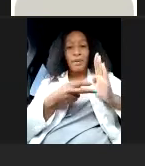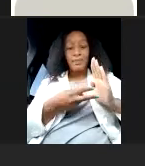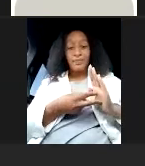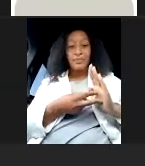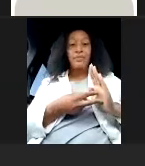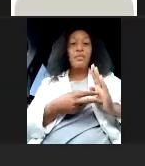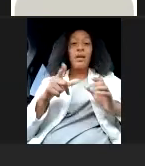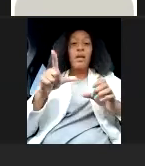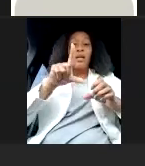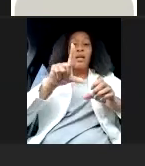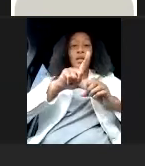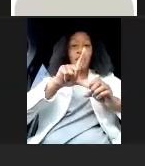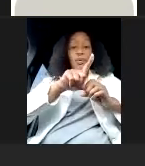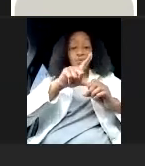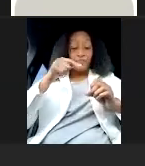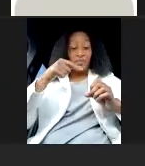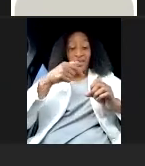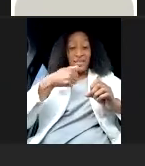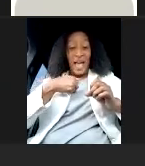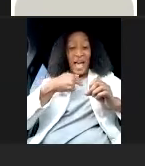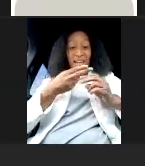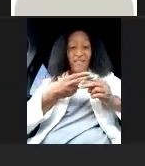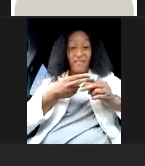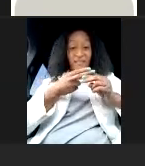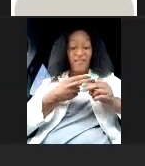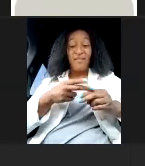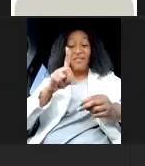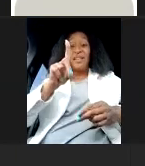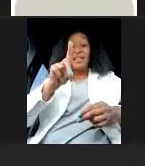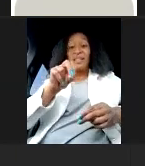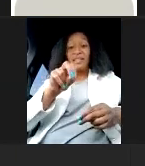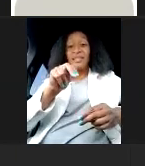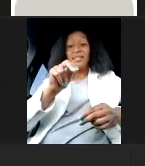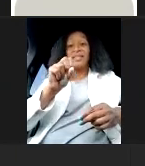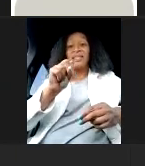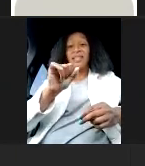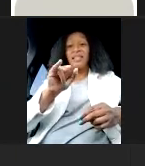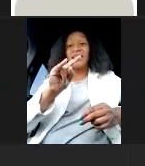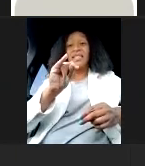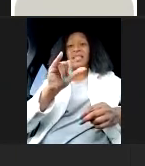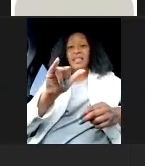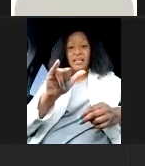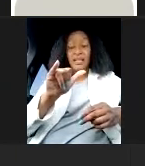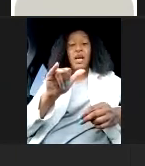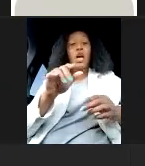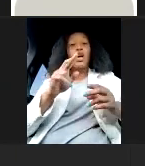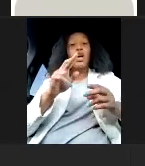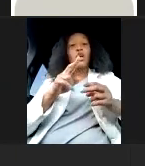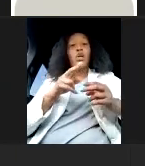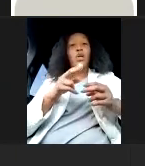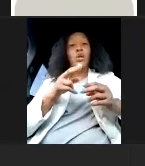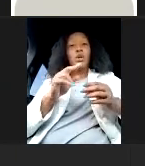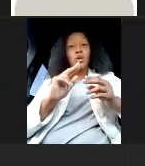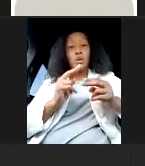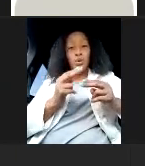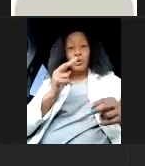0.87 grams per milliliter. You see these density units, right? Okay. The way you get a density unit, you take